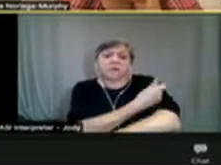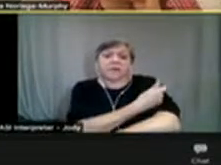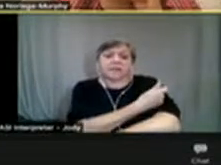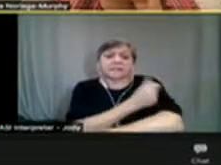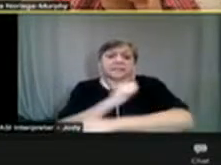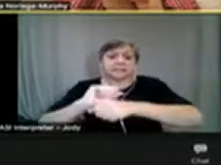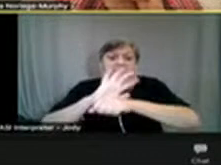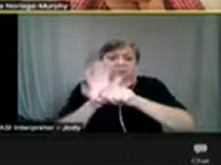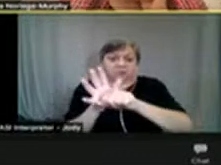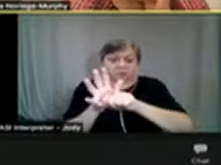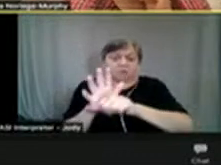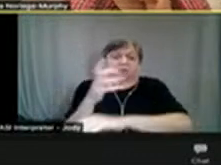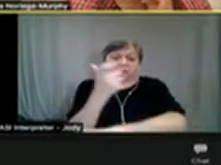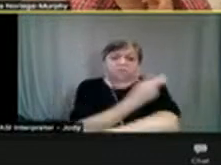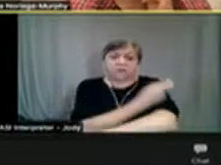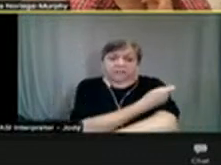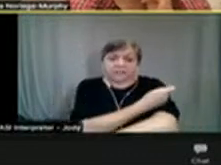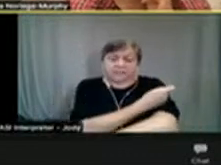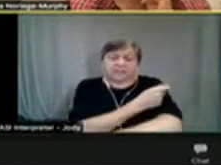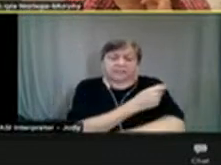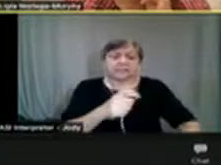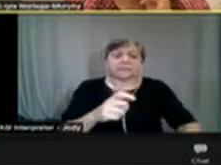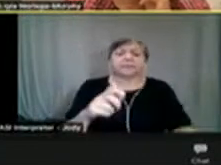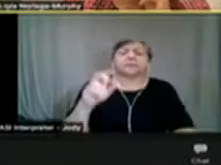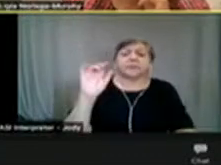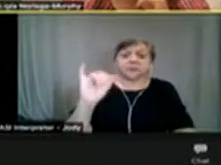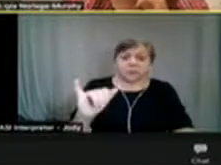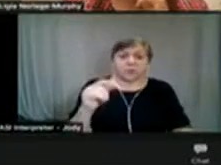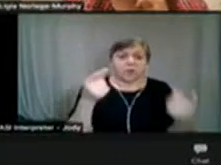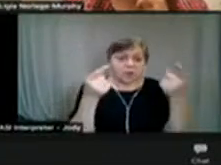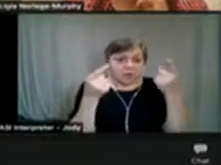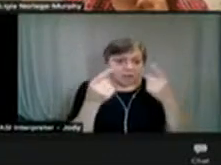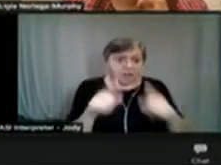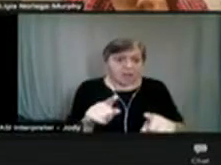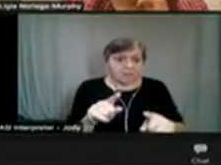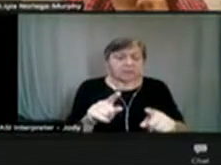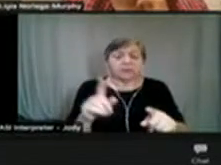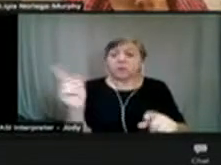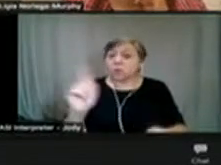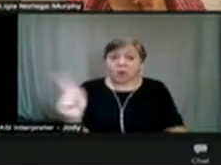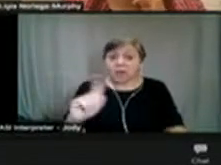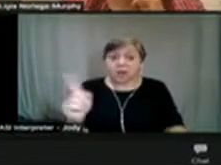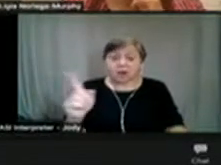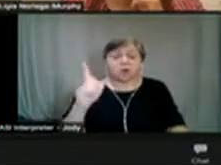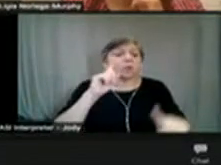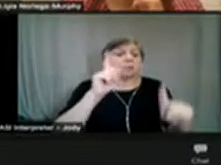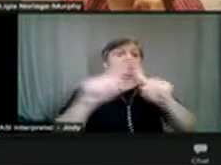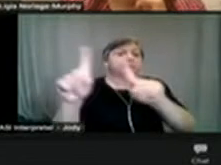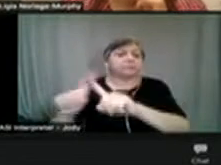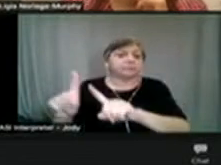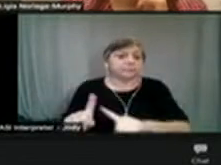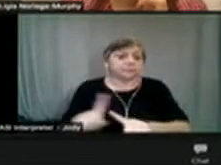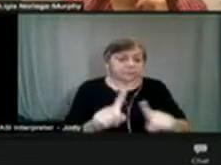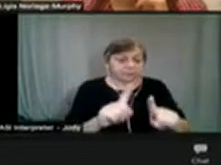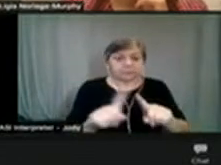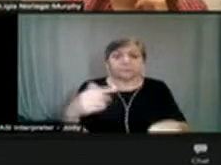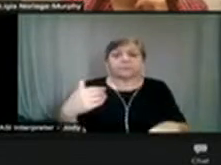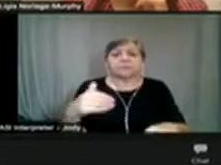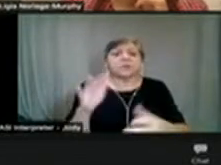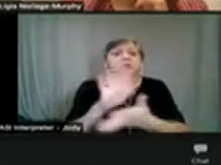is correct, yes. Yeah, so those will be happening as well at the outset. And then the school committee has been very